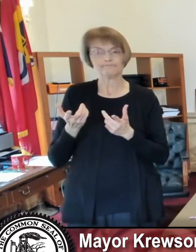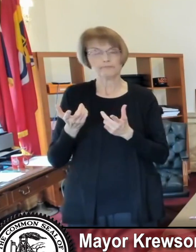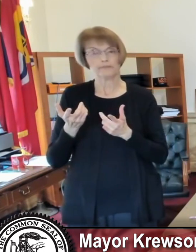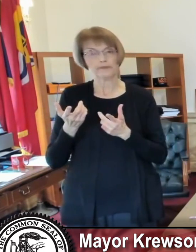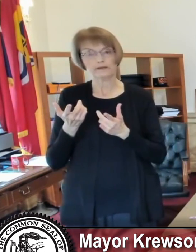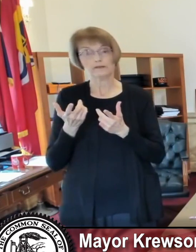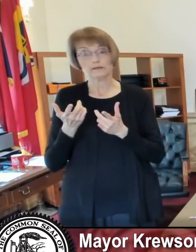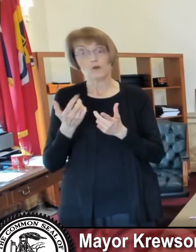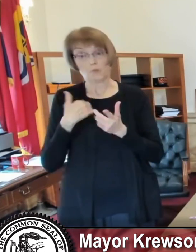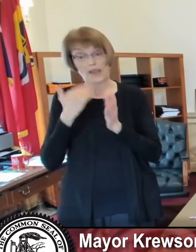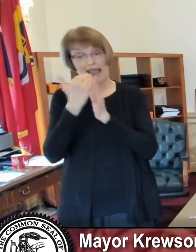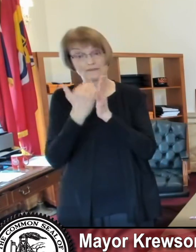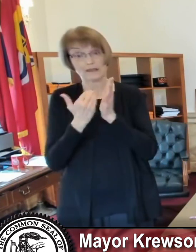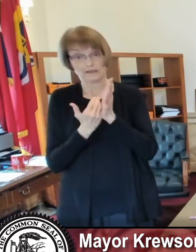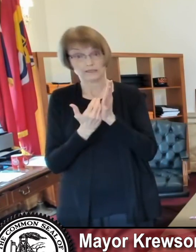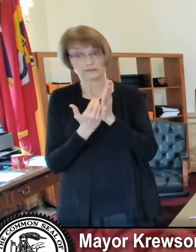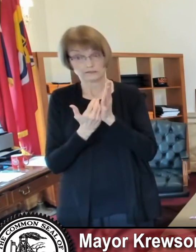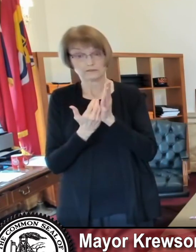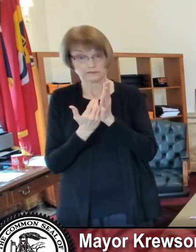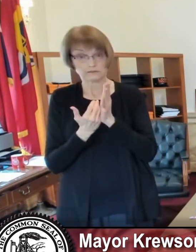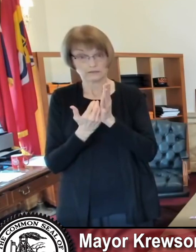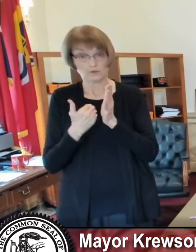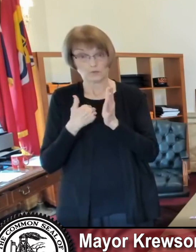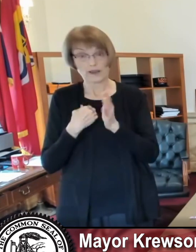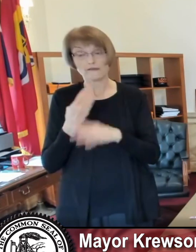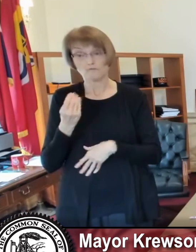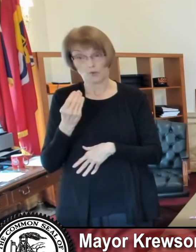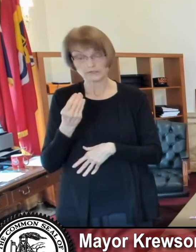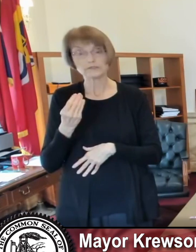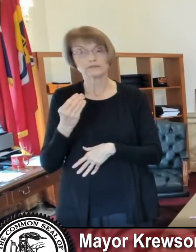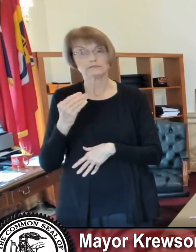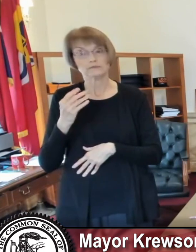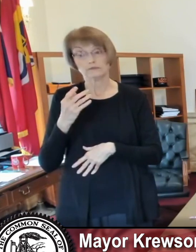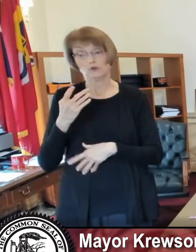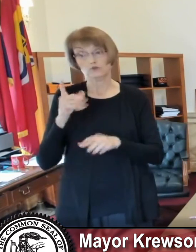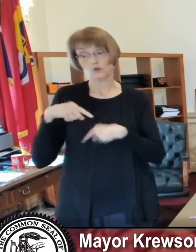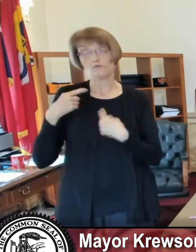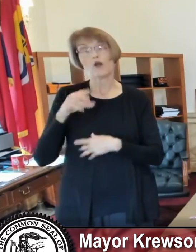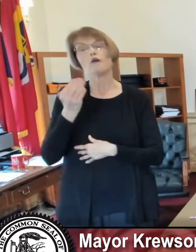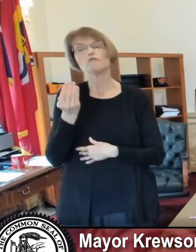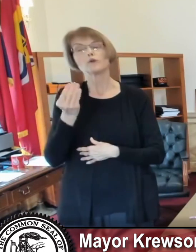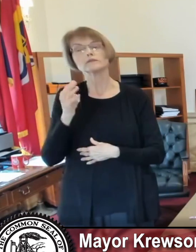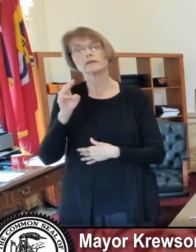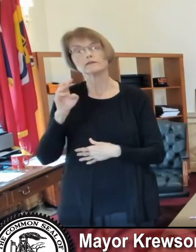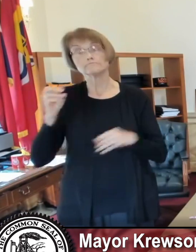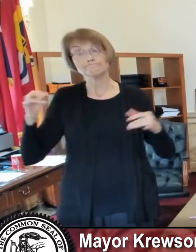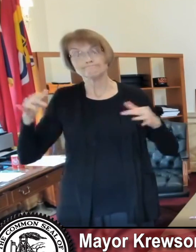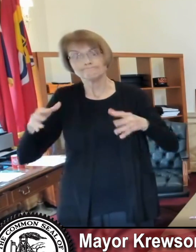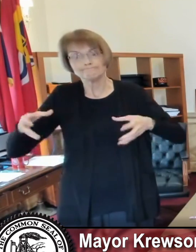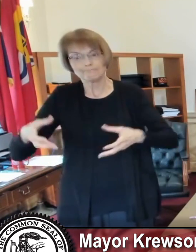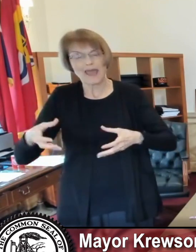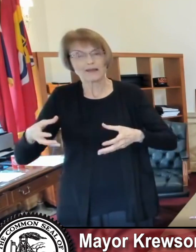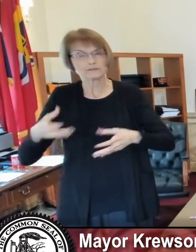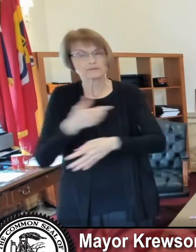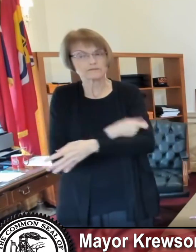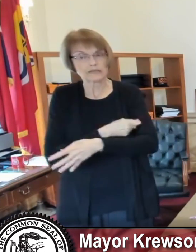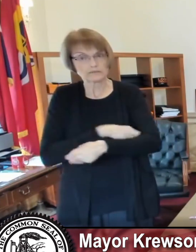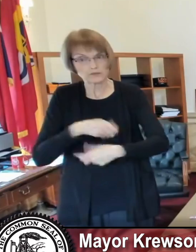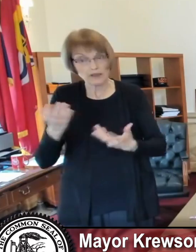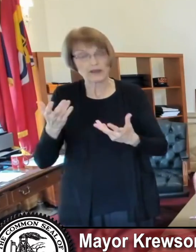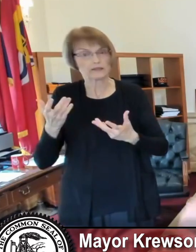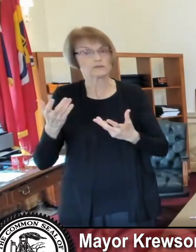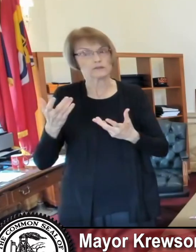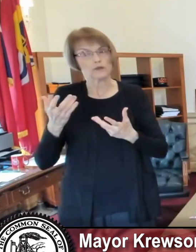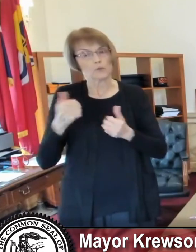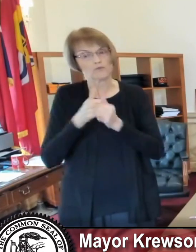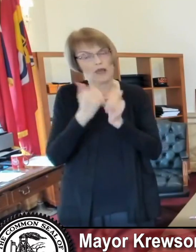Right now in the entire country it is voluntary, and so through persuasion we're